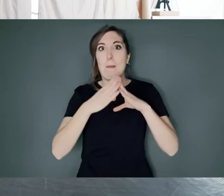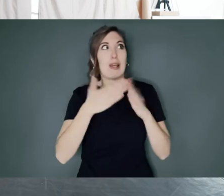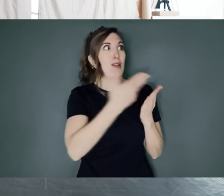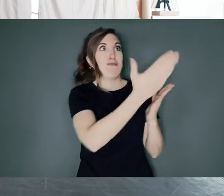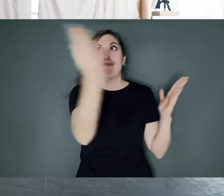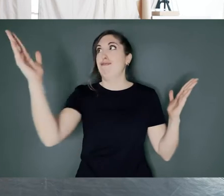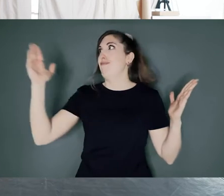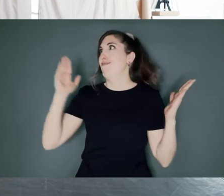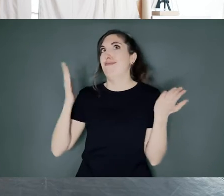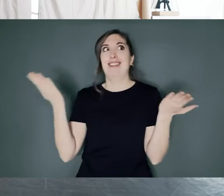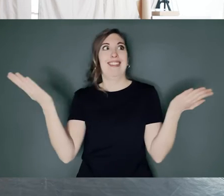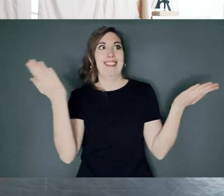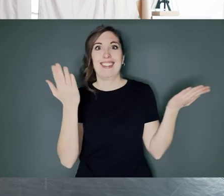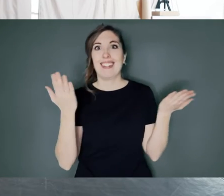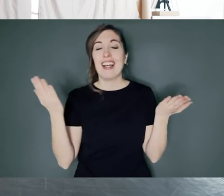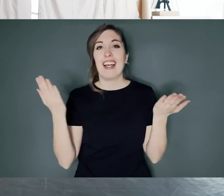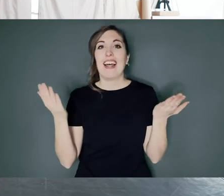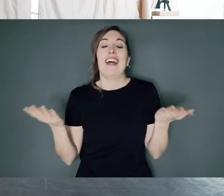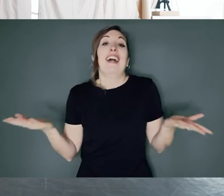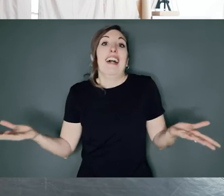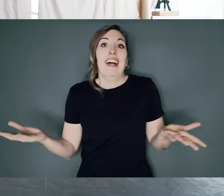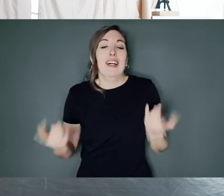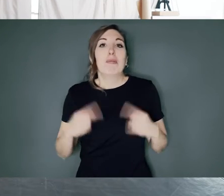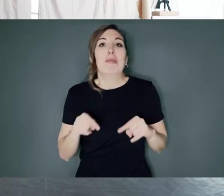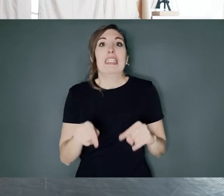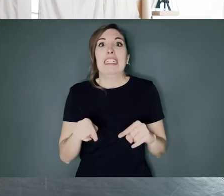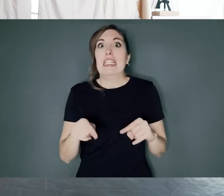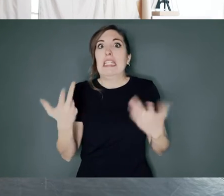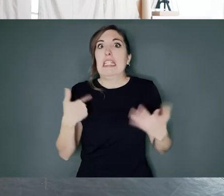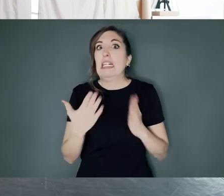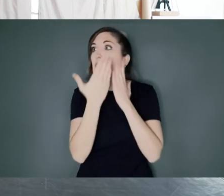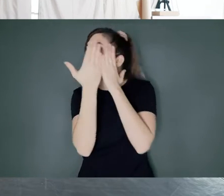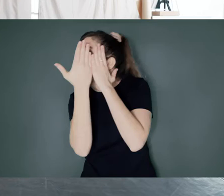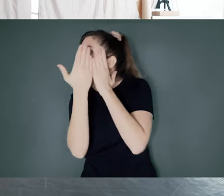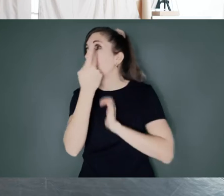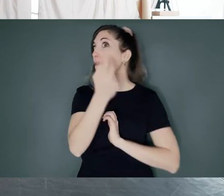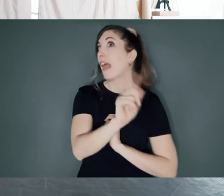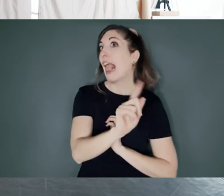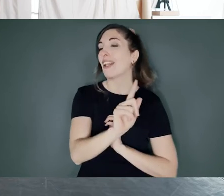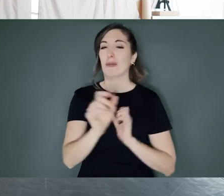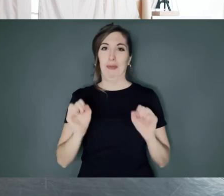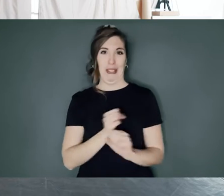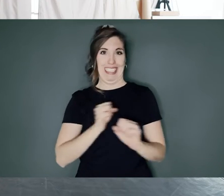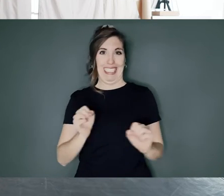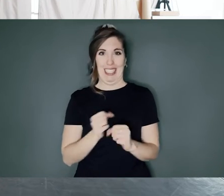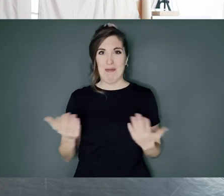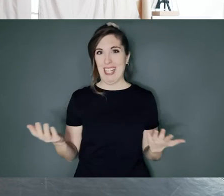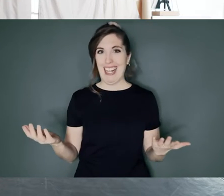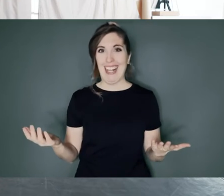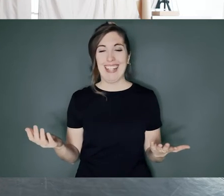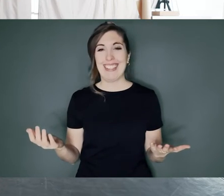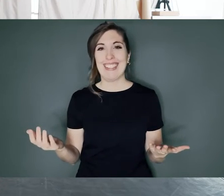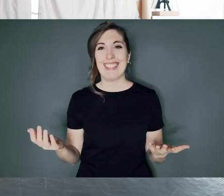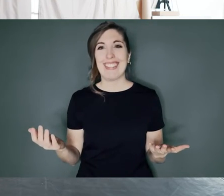town, we can see we are surrounded by the Alps everywhere in Rovereto. And it's